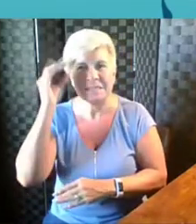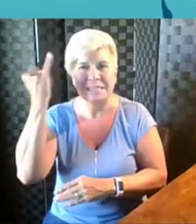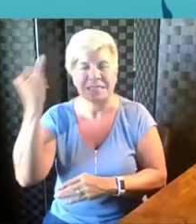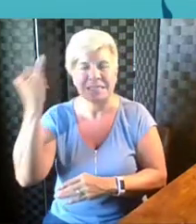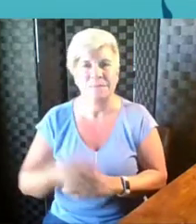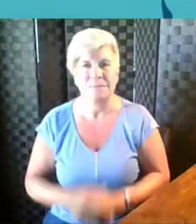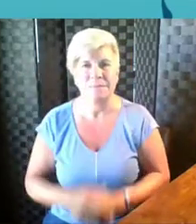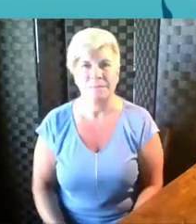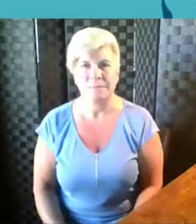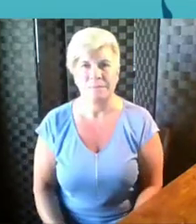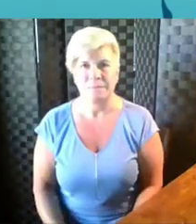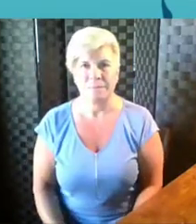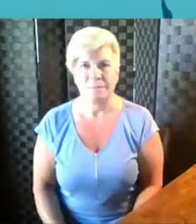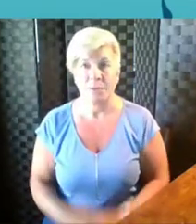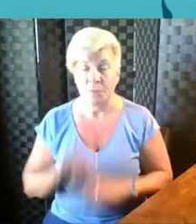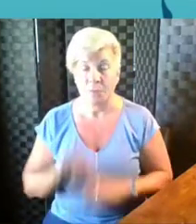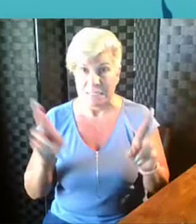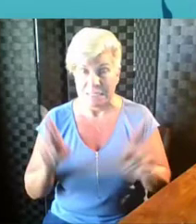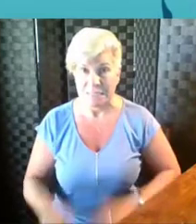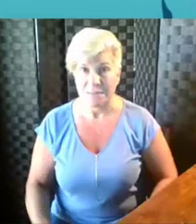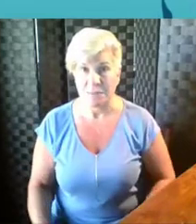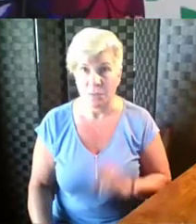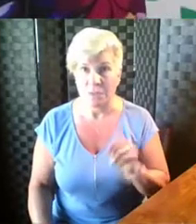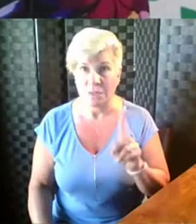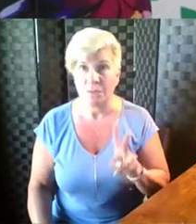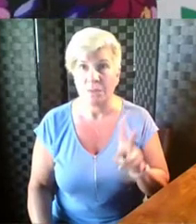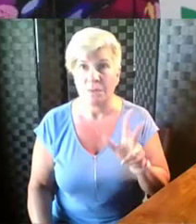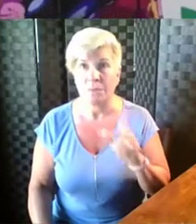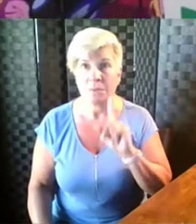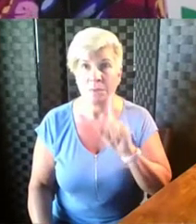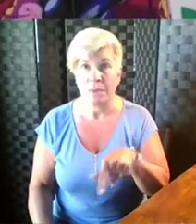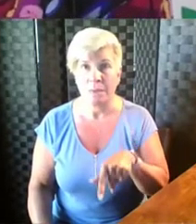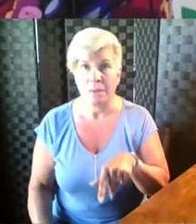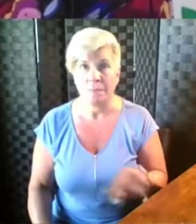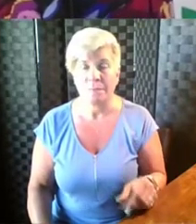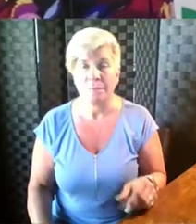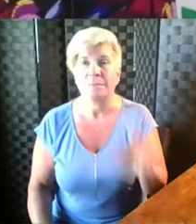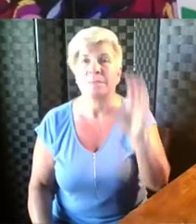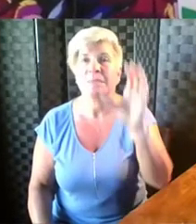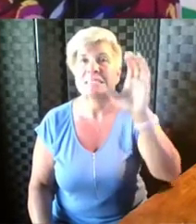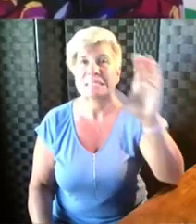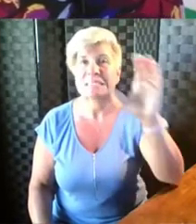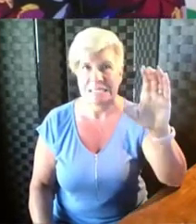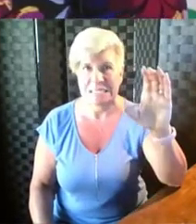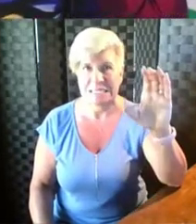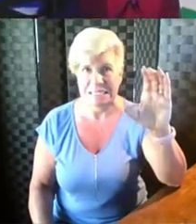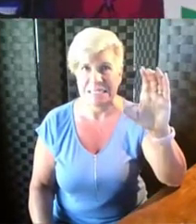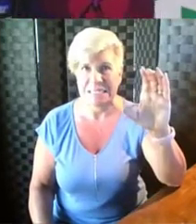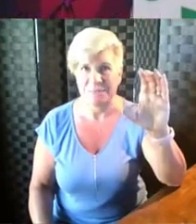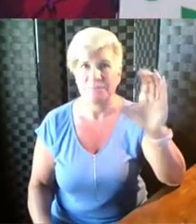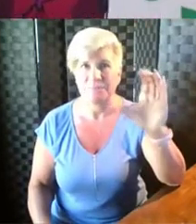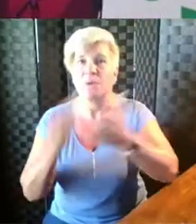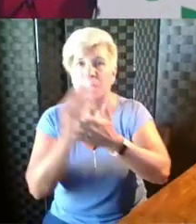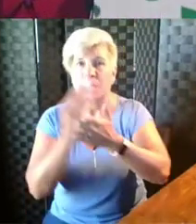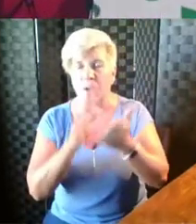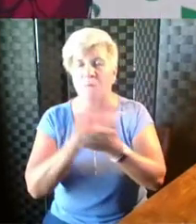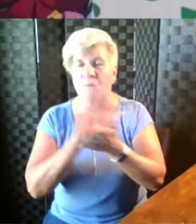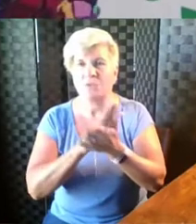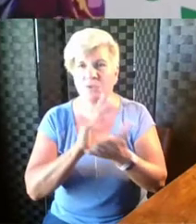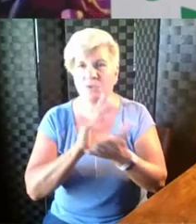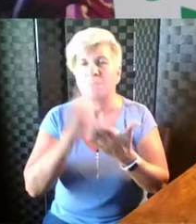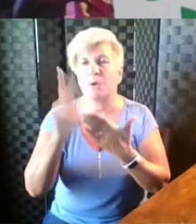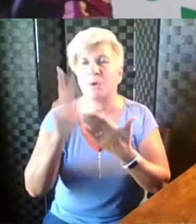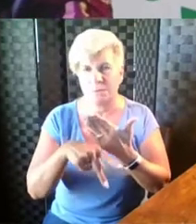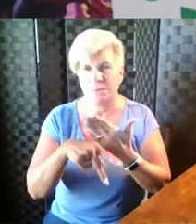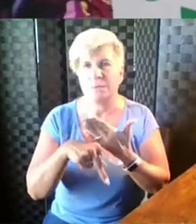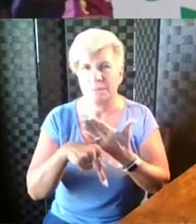teacher's idea. Ready? 1, 2, 3, respond. You should be holding up 3 fingers. The answer is C. It